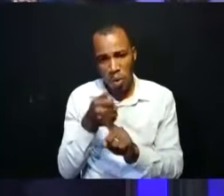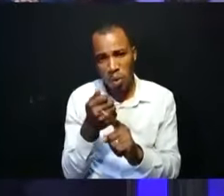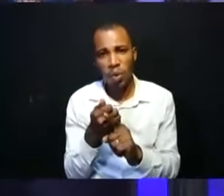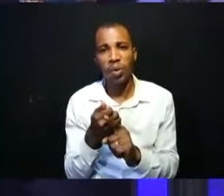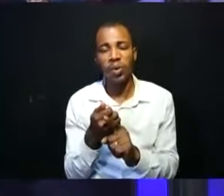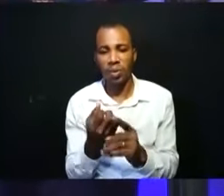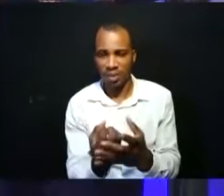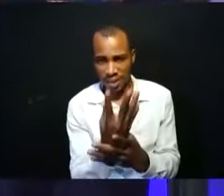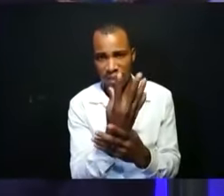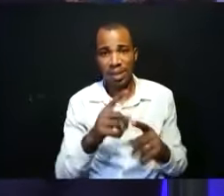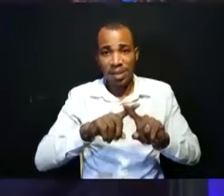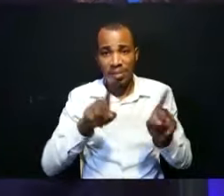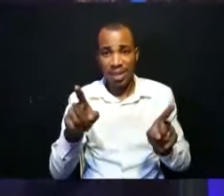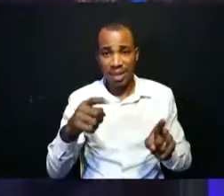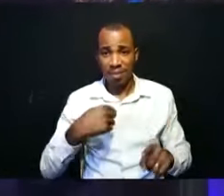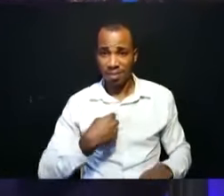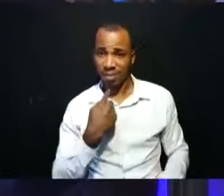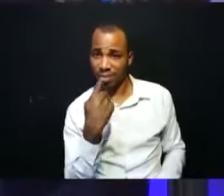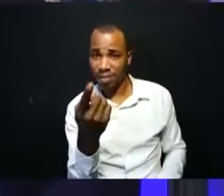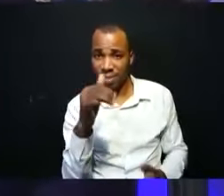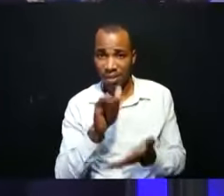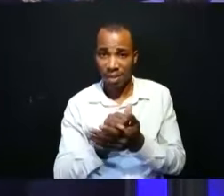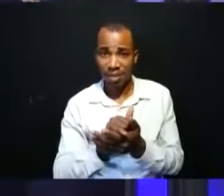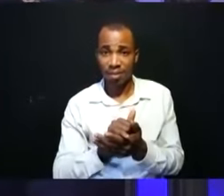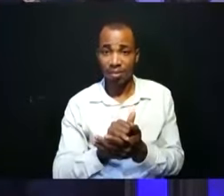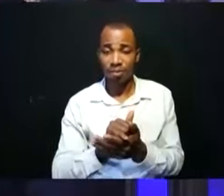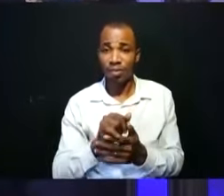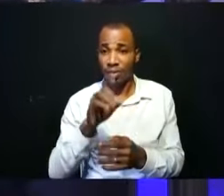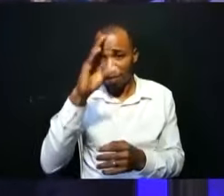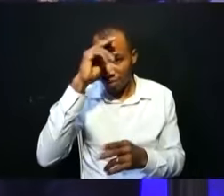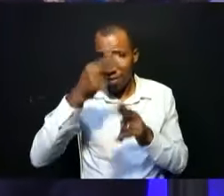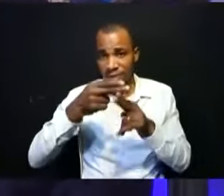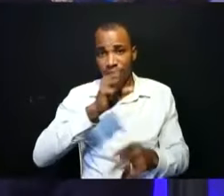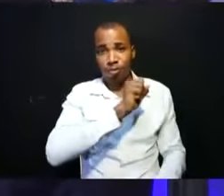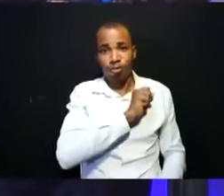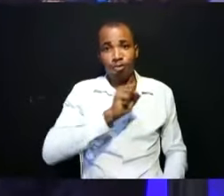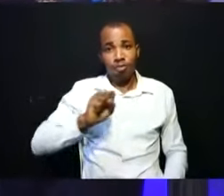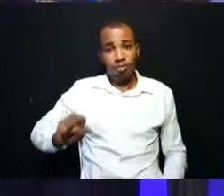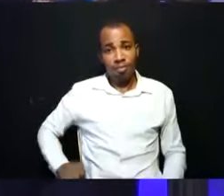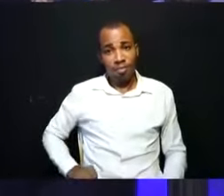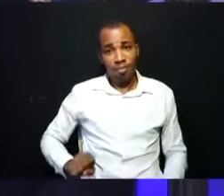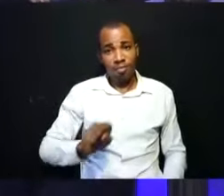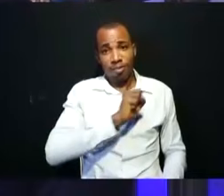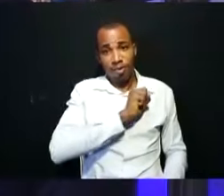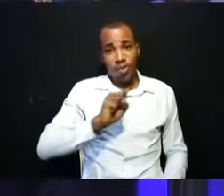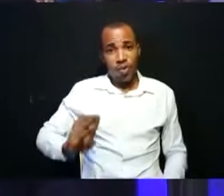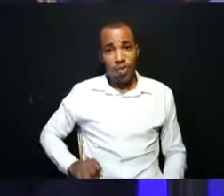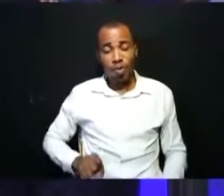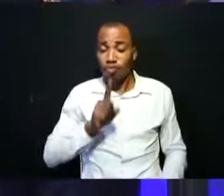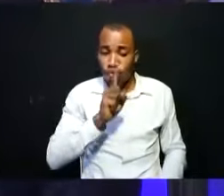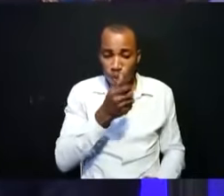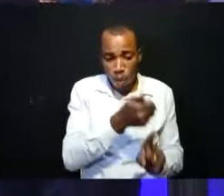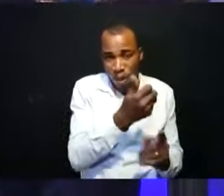Yet I tell you that not even Solomon in all his splendor was dressed like one of